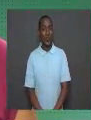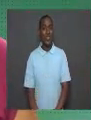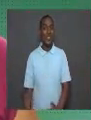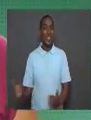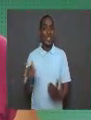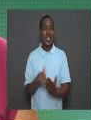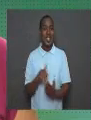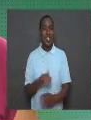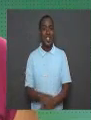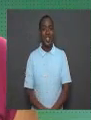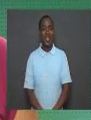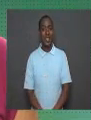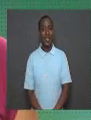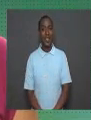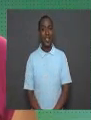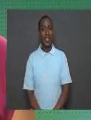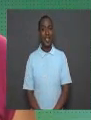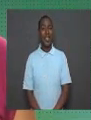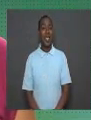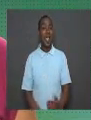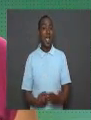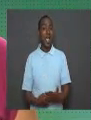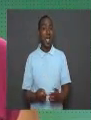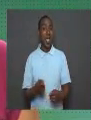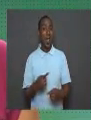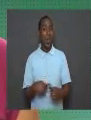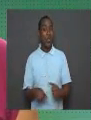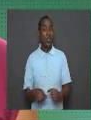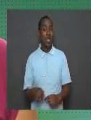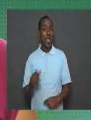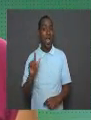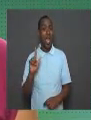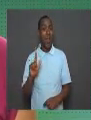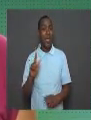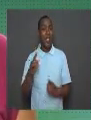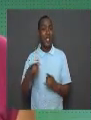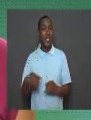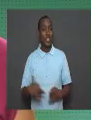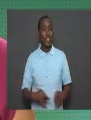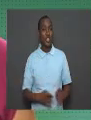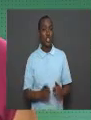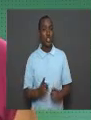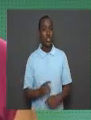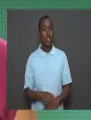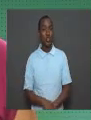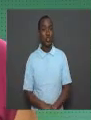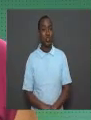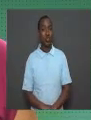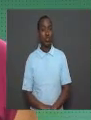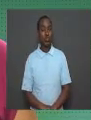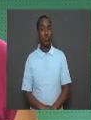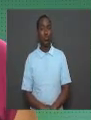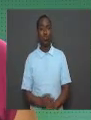Also, the spleen, which is part of the lymphatic system, serves as a